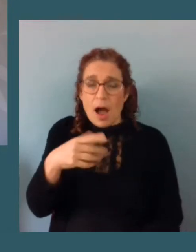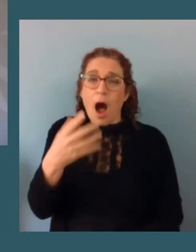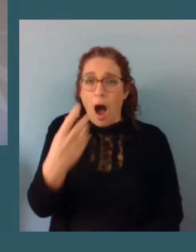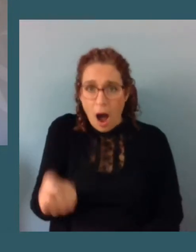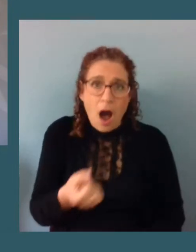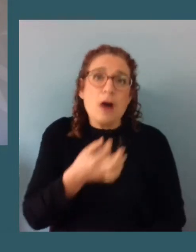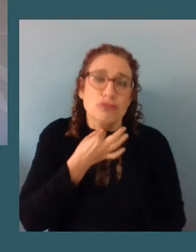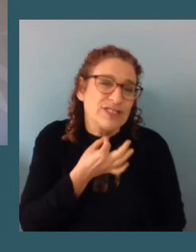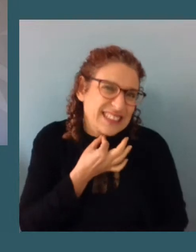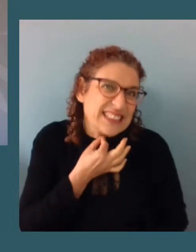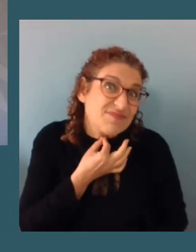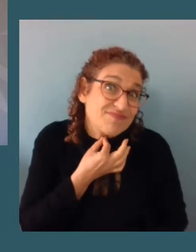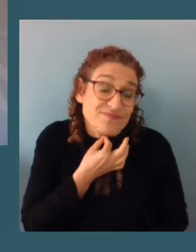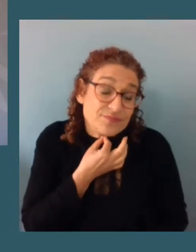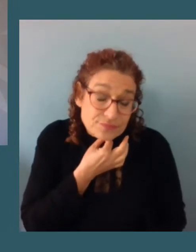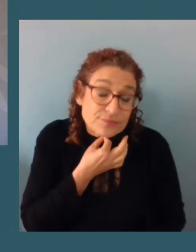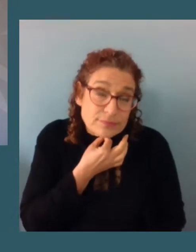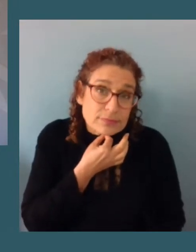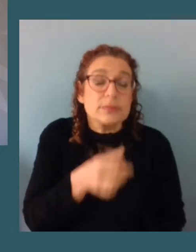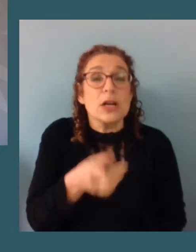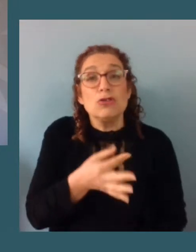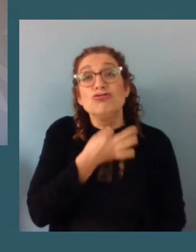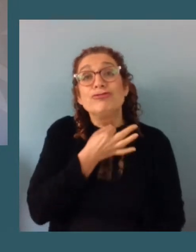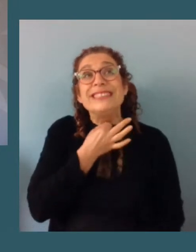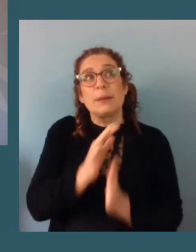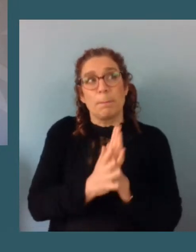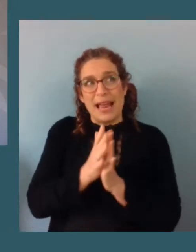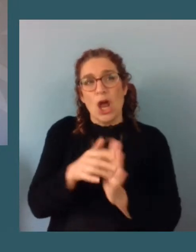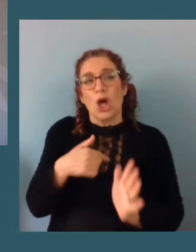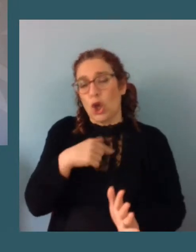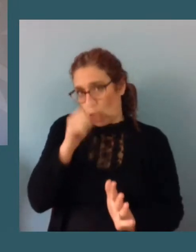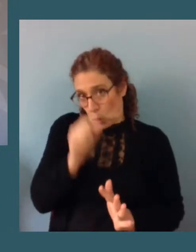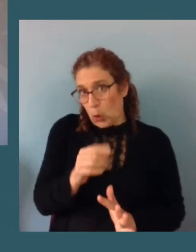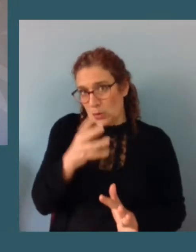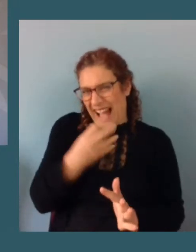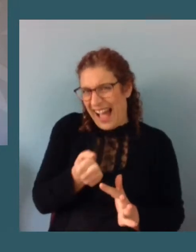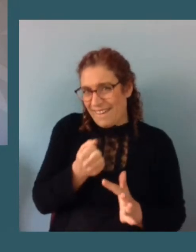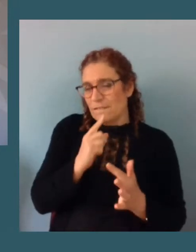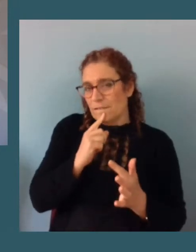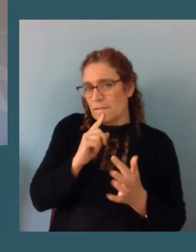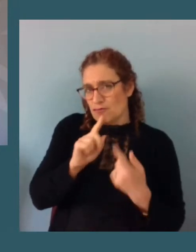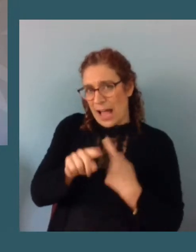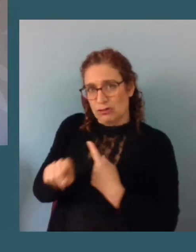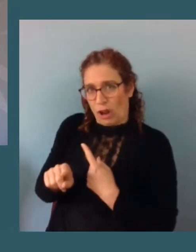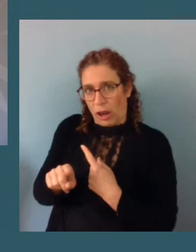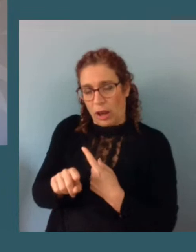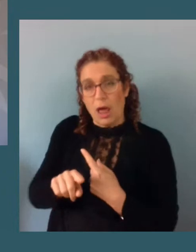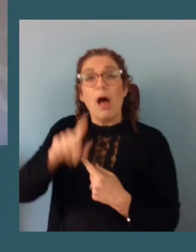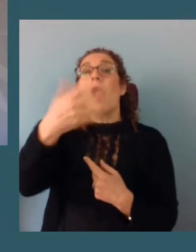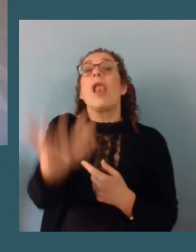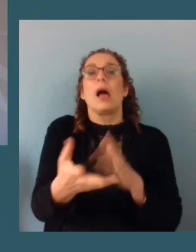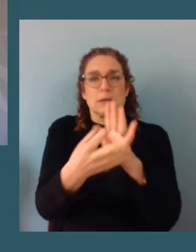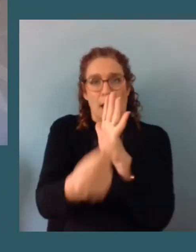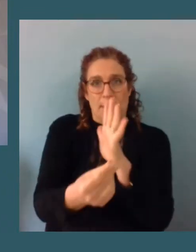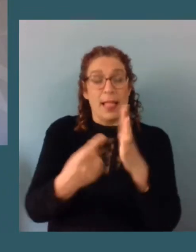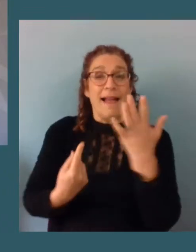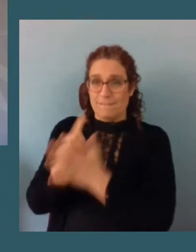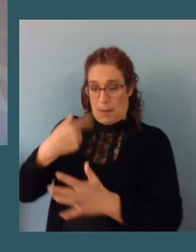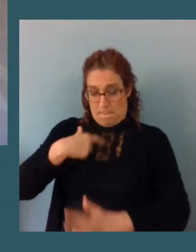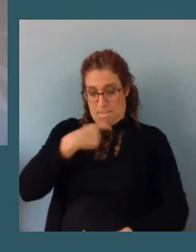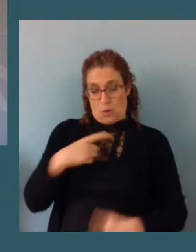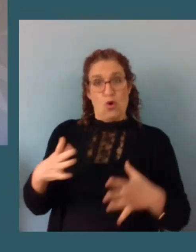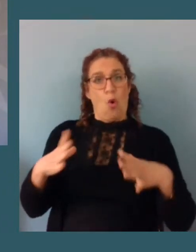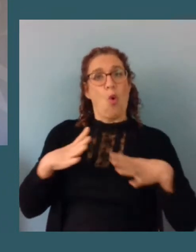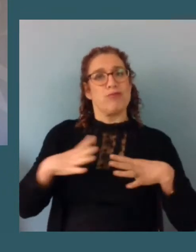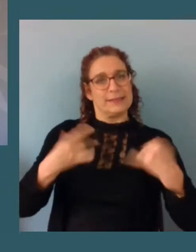which predispose us to have allergic reactions. So for instance, an individual may have a virus infection, they may be